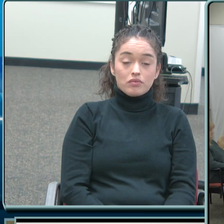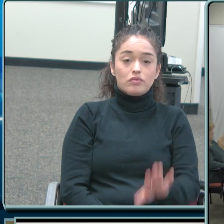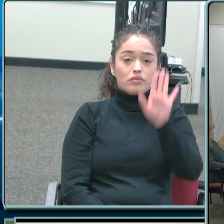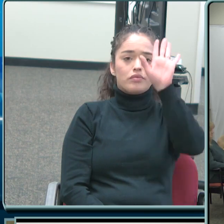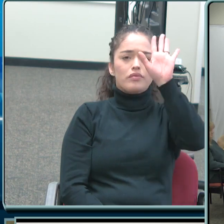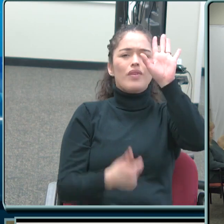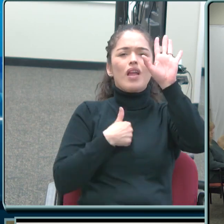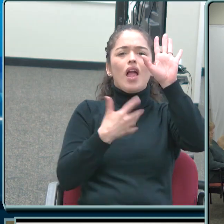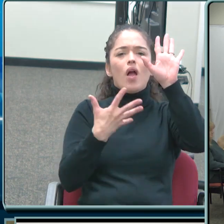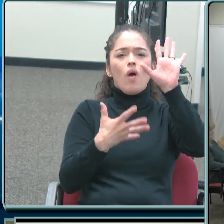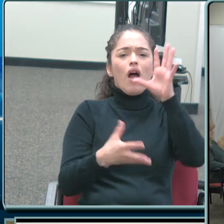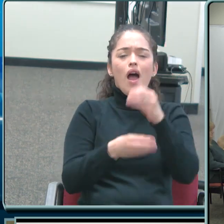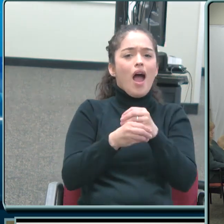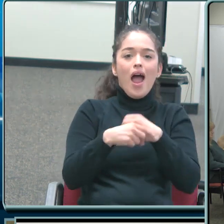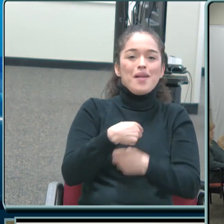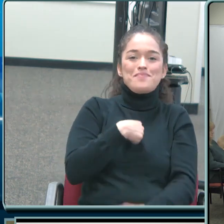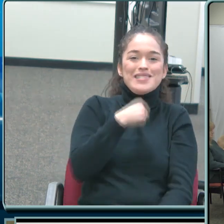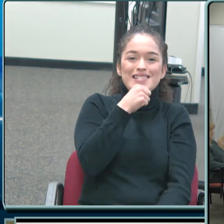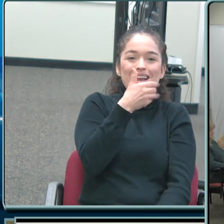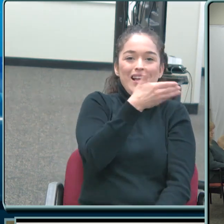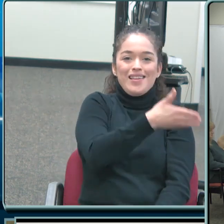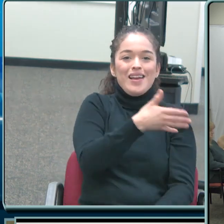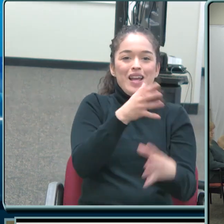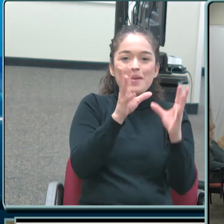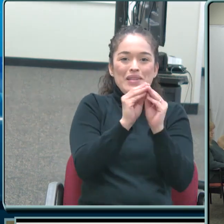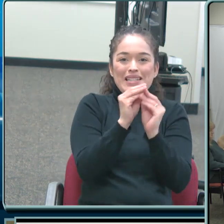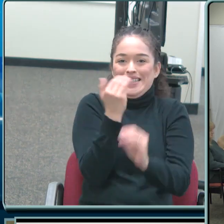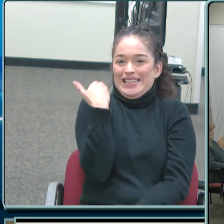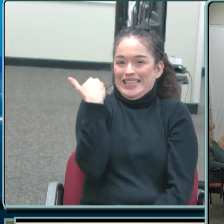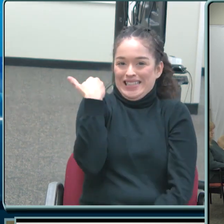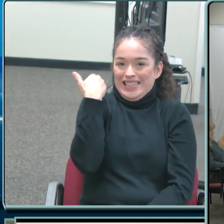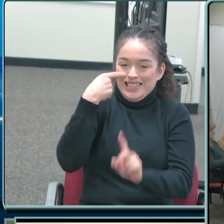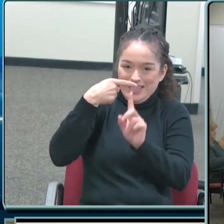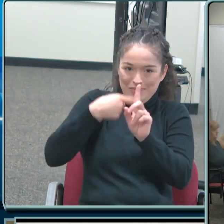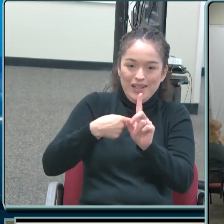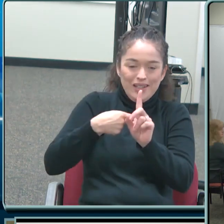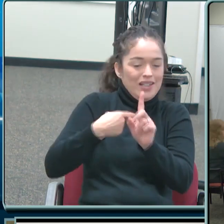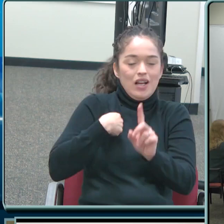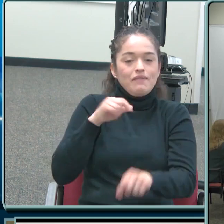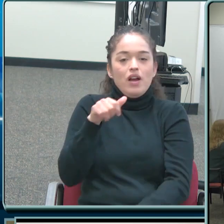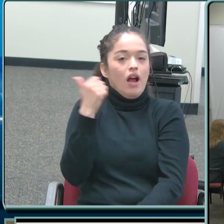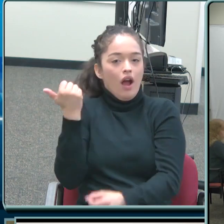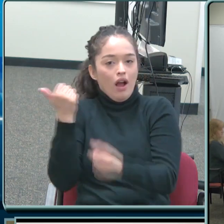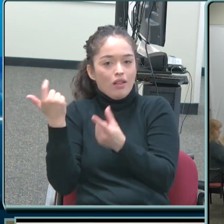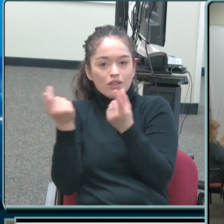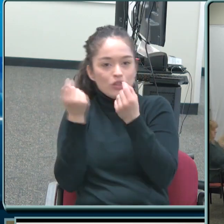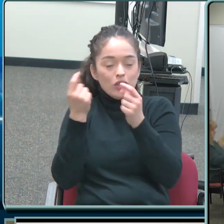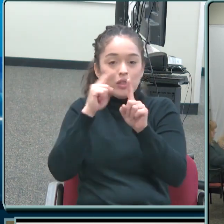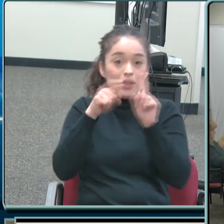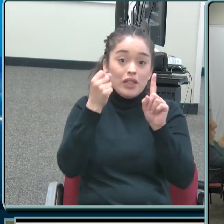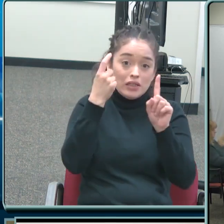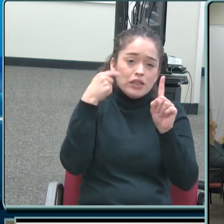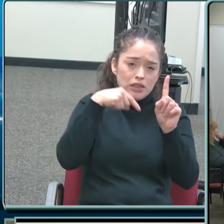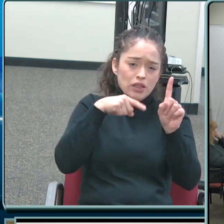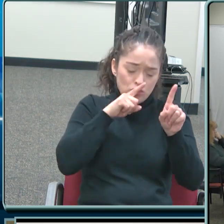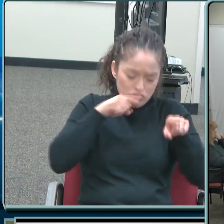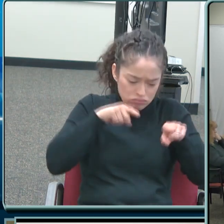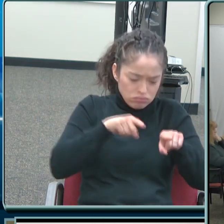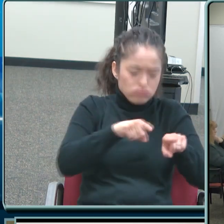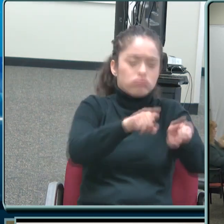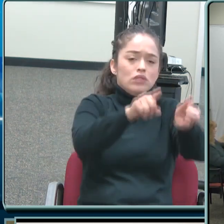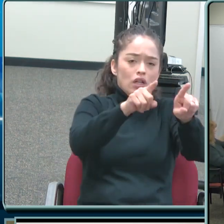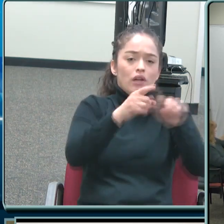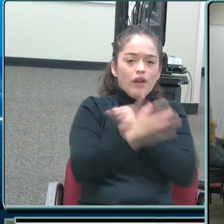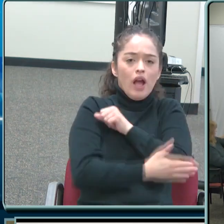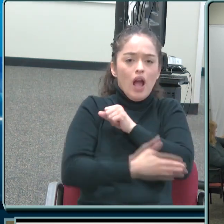Well, I'll just say, I was not at the meeting last year, or last month, because of other commitments, but this is in line with the counties, as